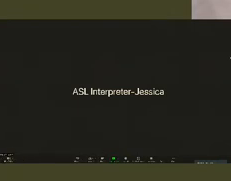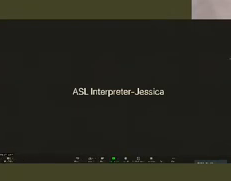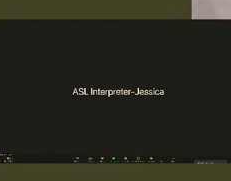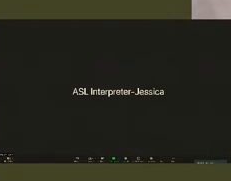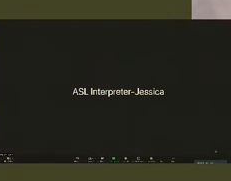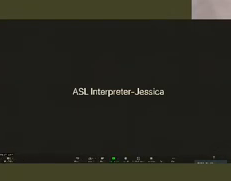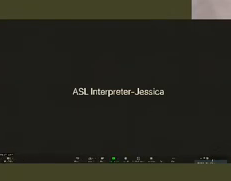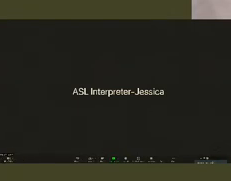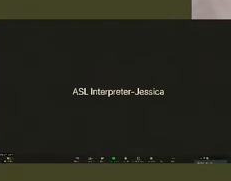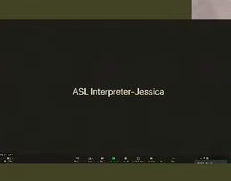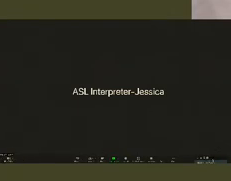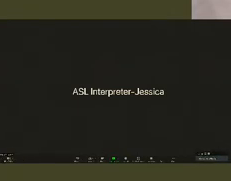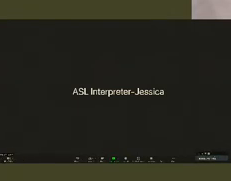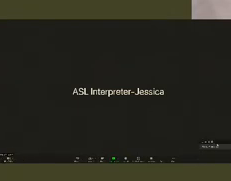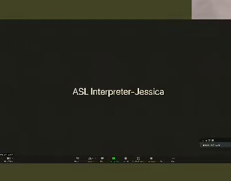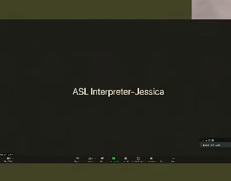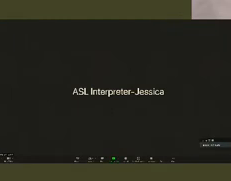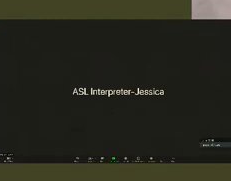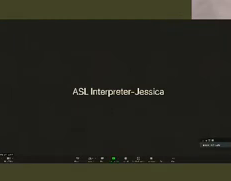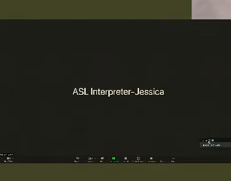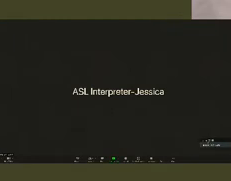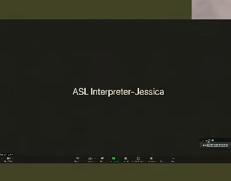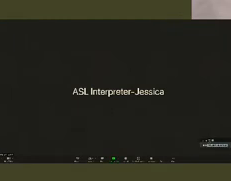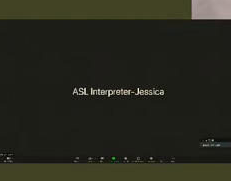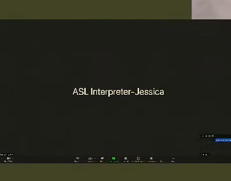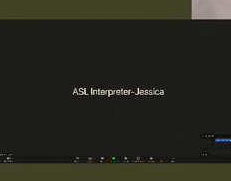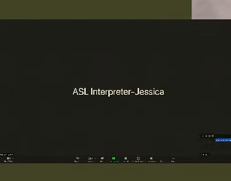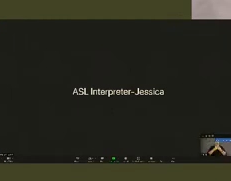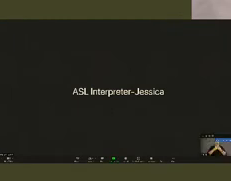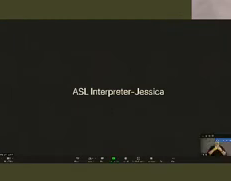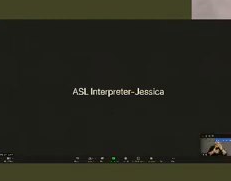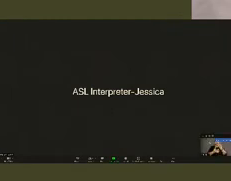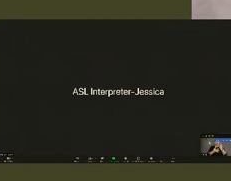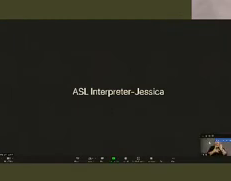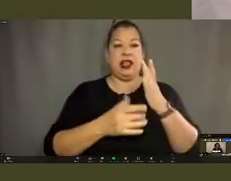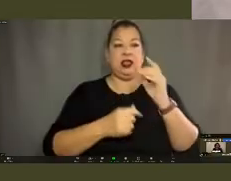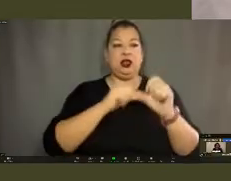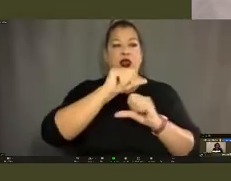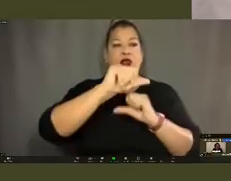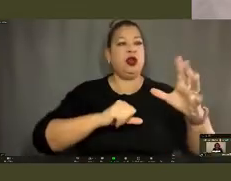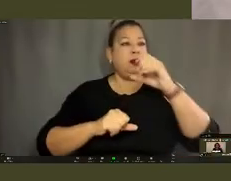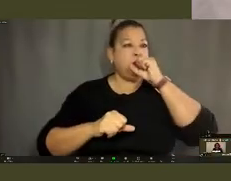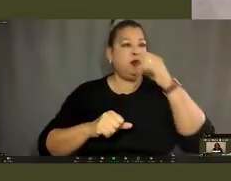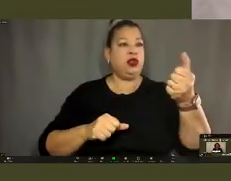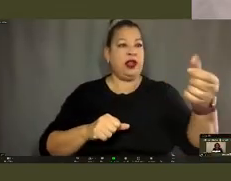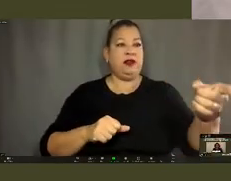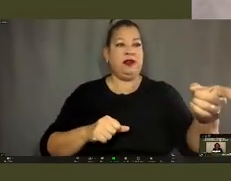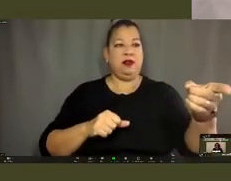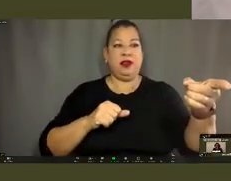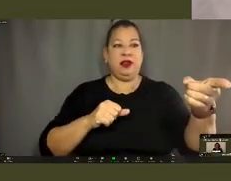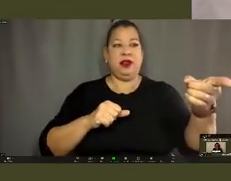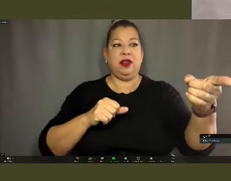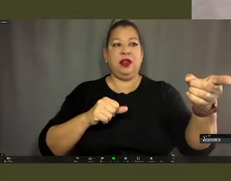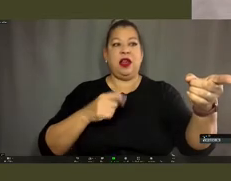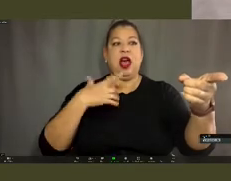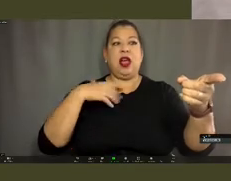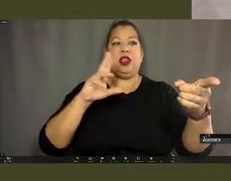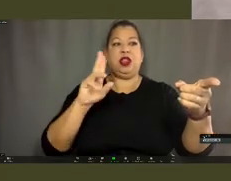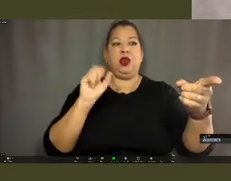the United Nations Department of Economic and Social Affairs, UNDESA, and the United Nations Development